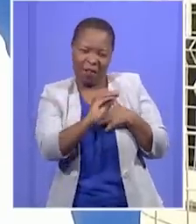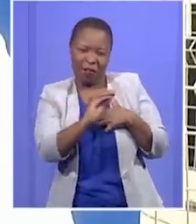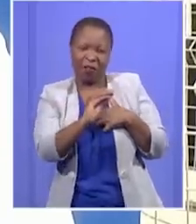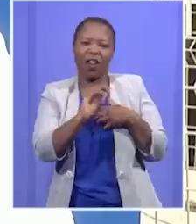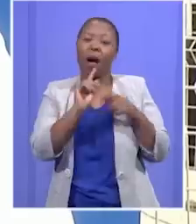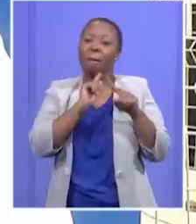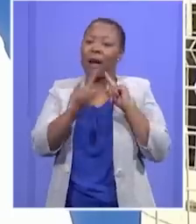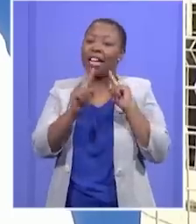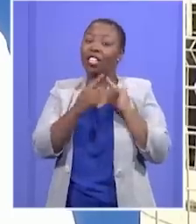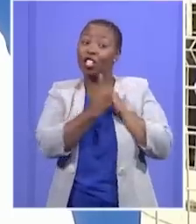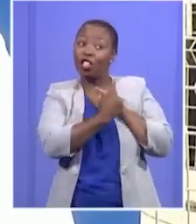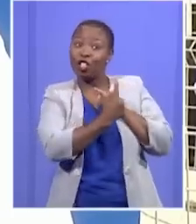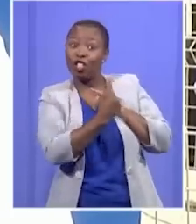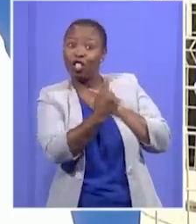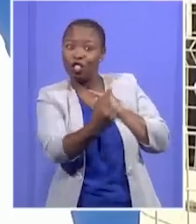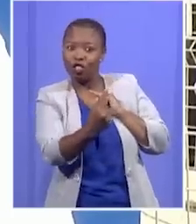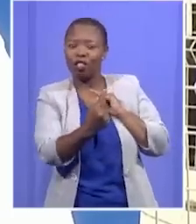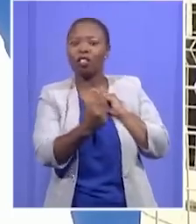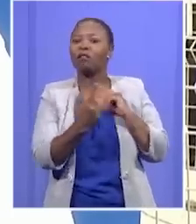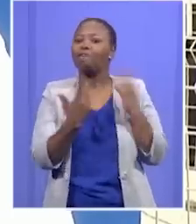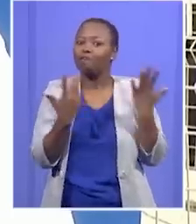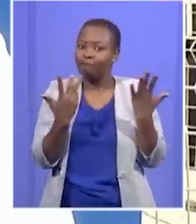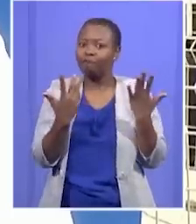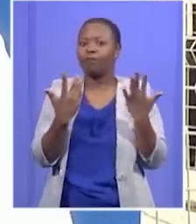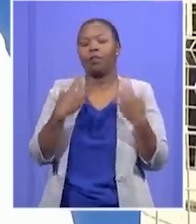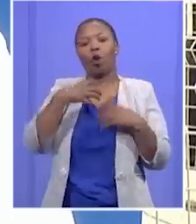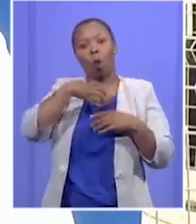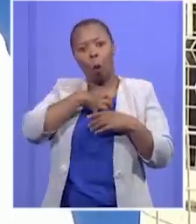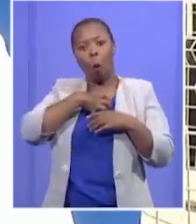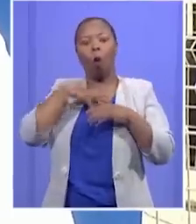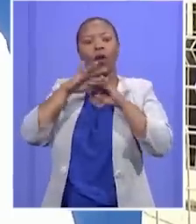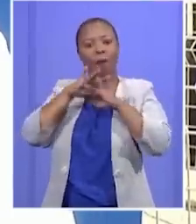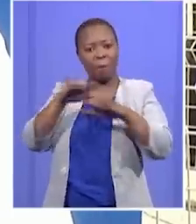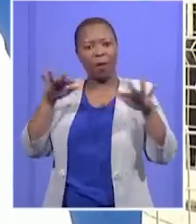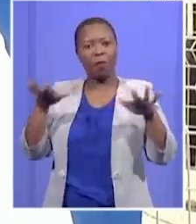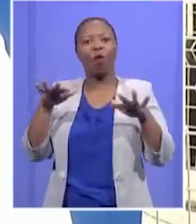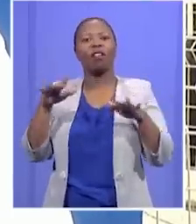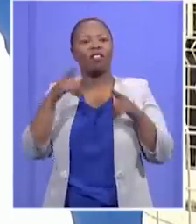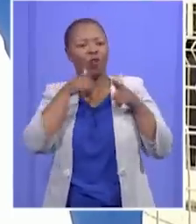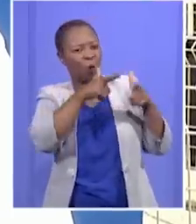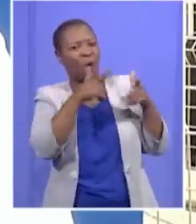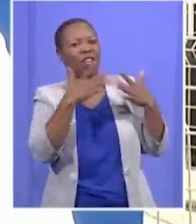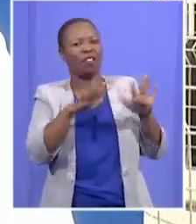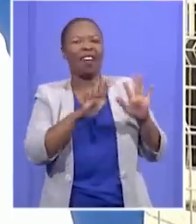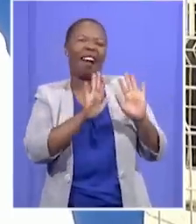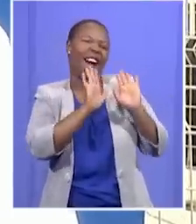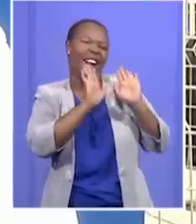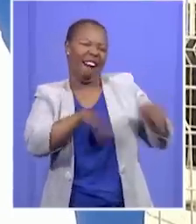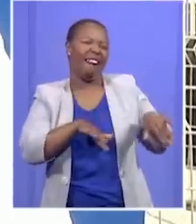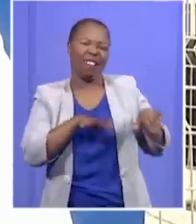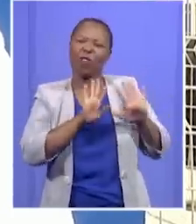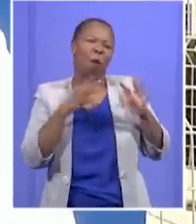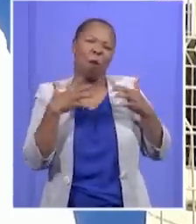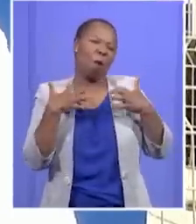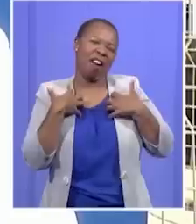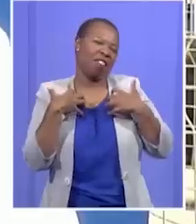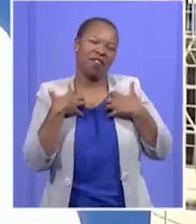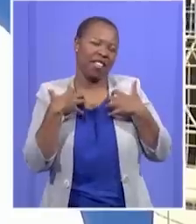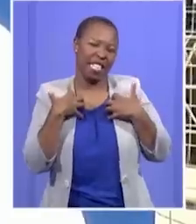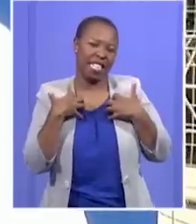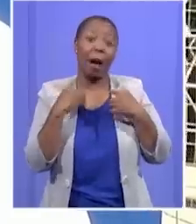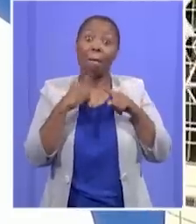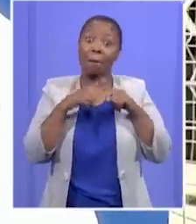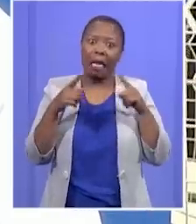them have been convinced by their own people not to worry, we've got this in the bag, but it may not